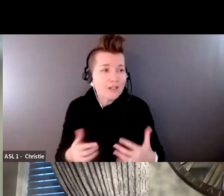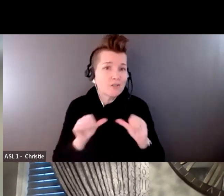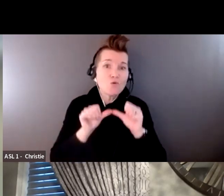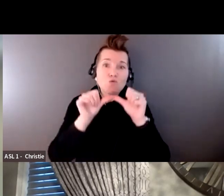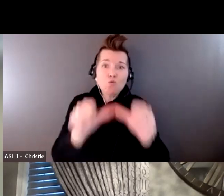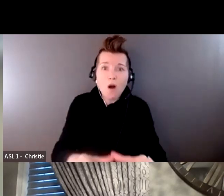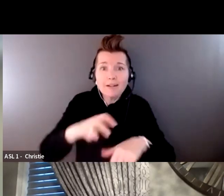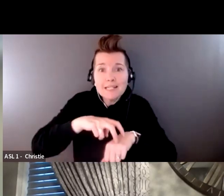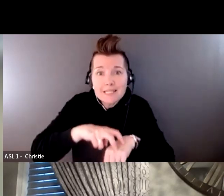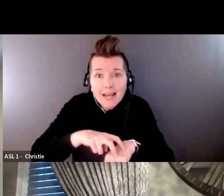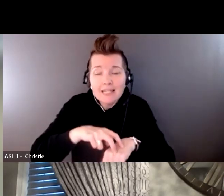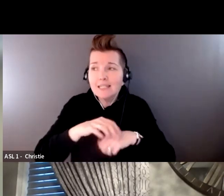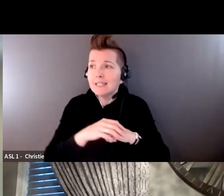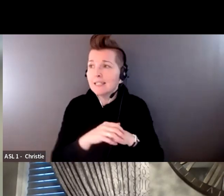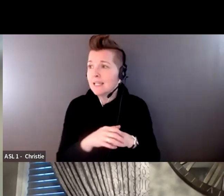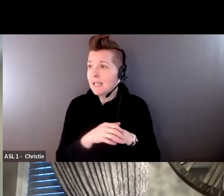coupled with